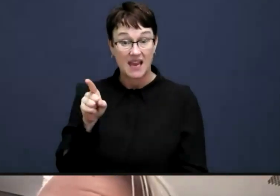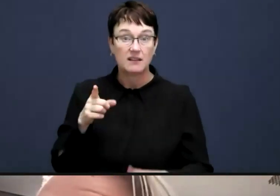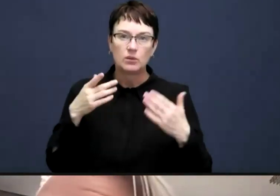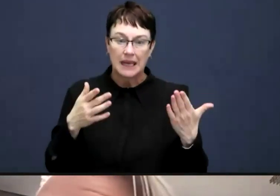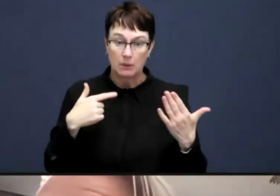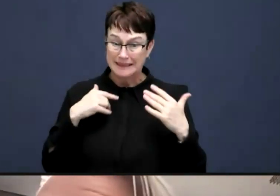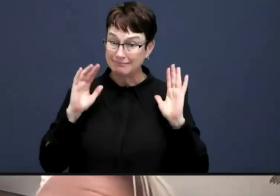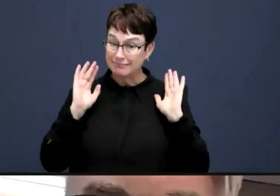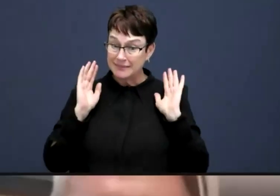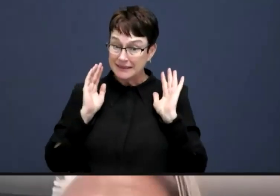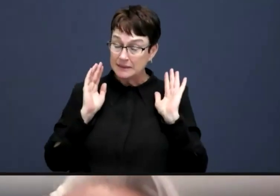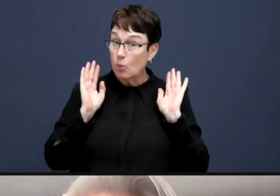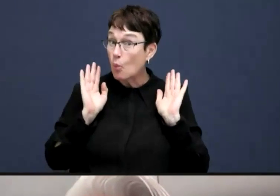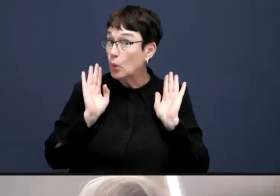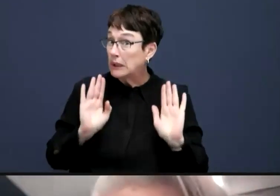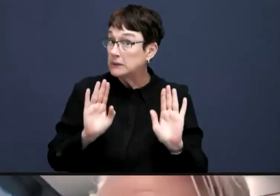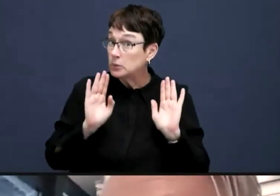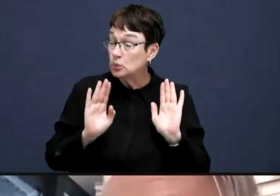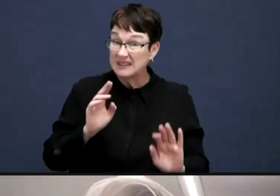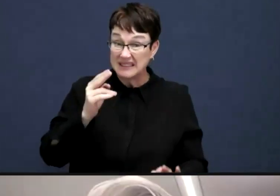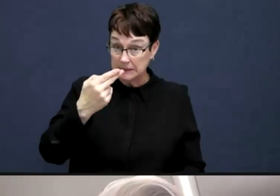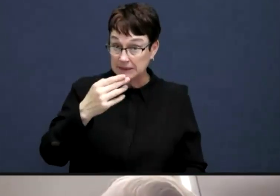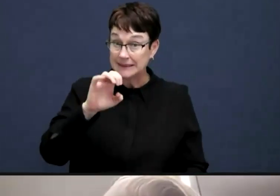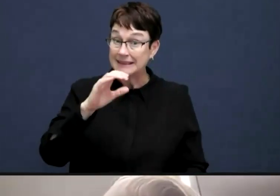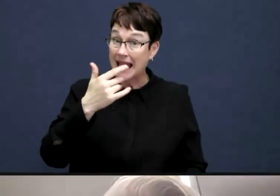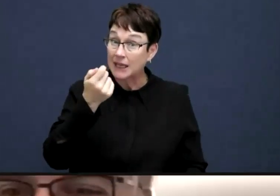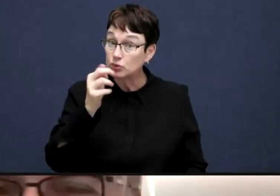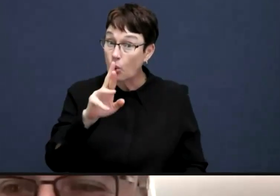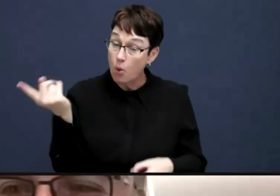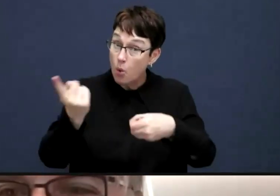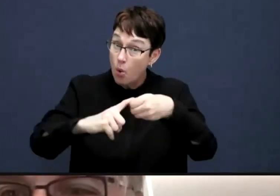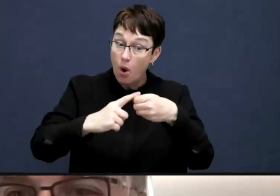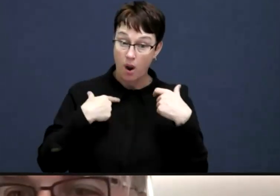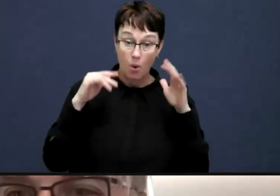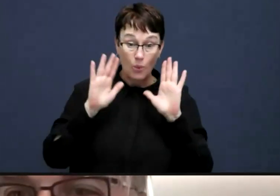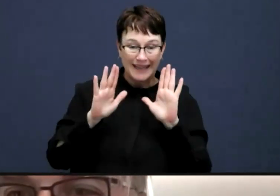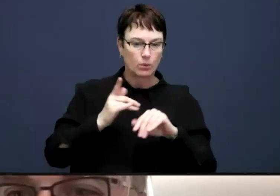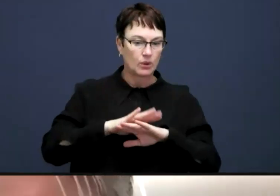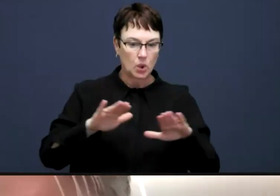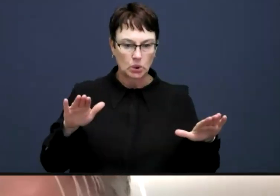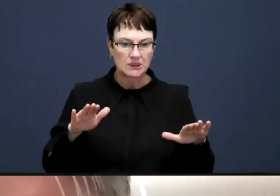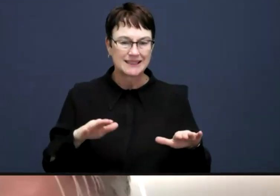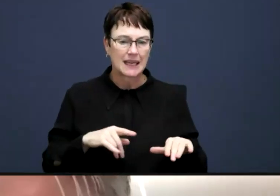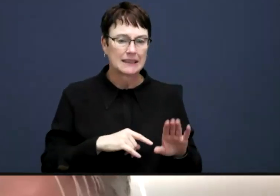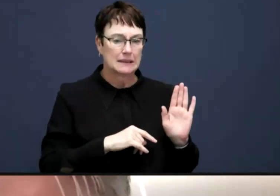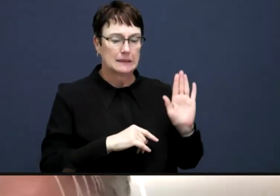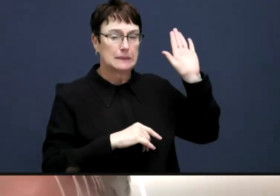start? Can we get some kind of information somewhere? Hello, Susanna. I'm working on it. I'd start